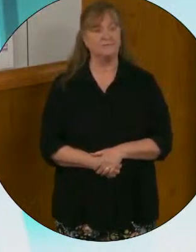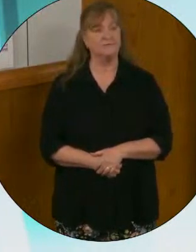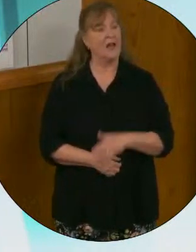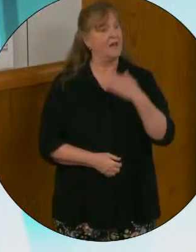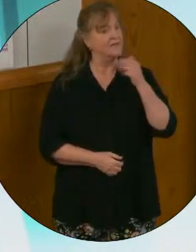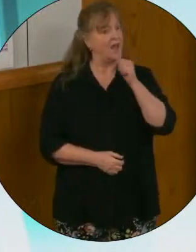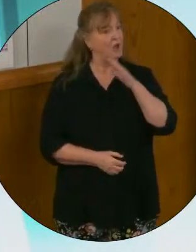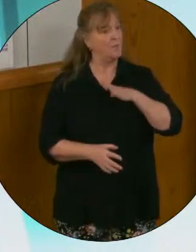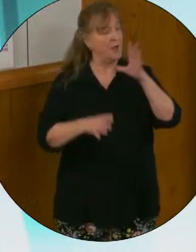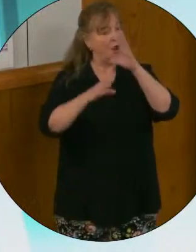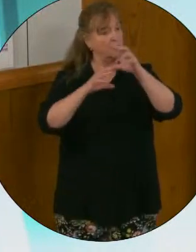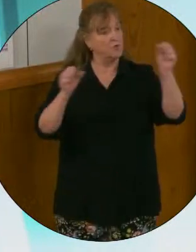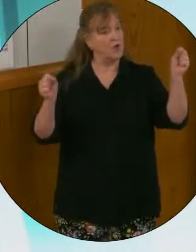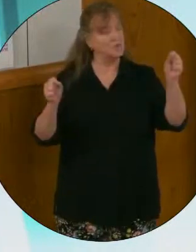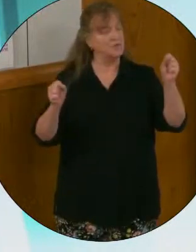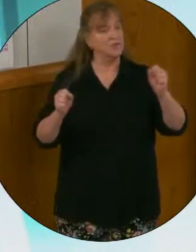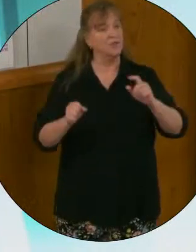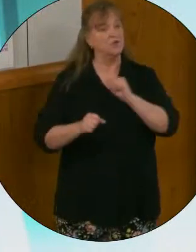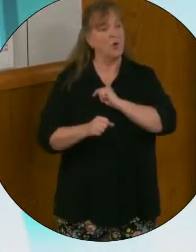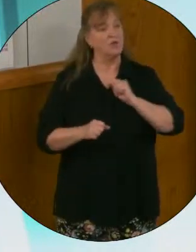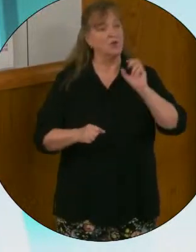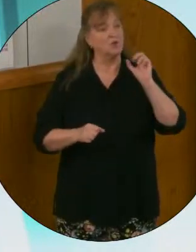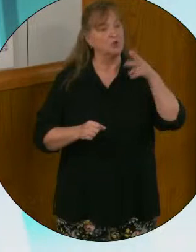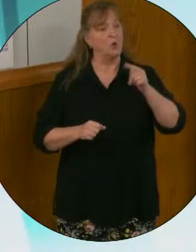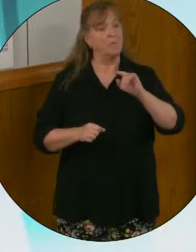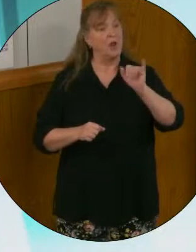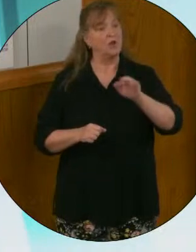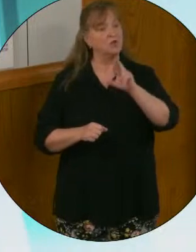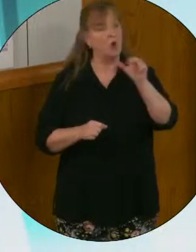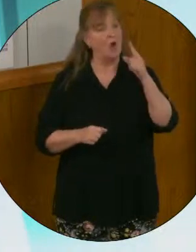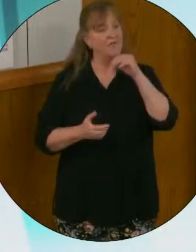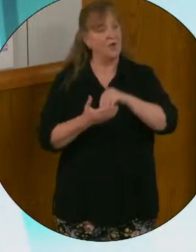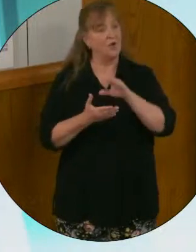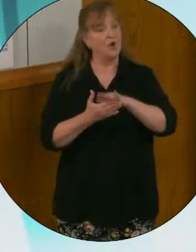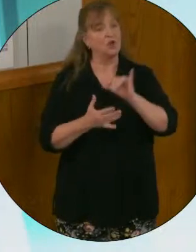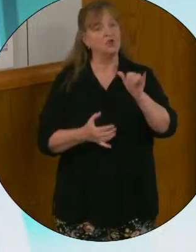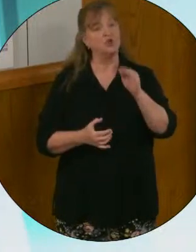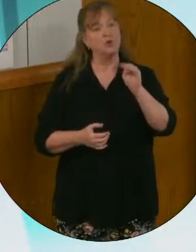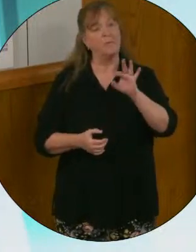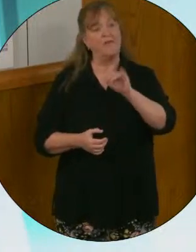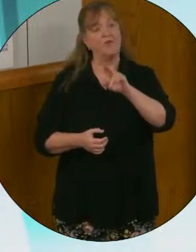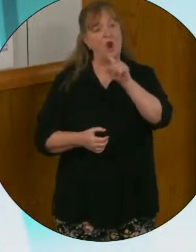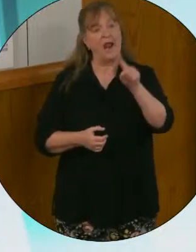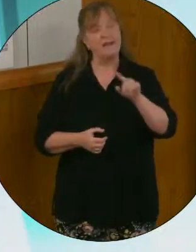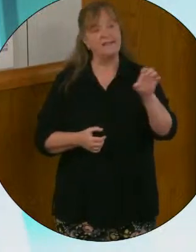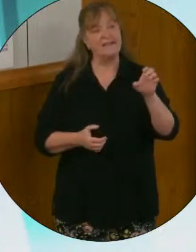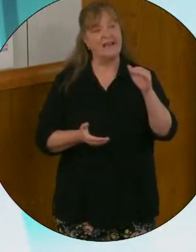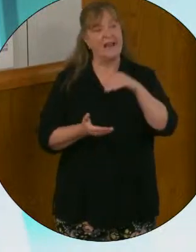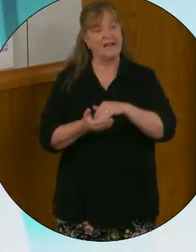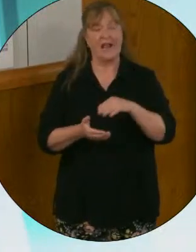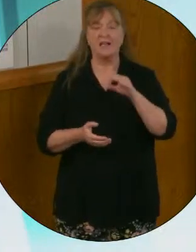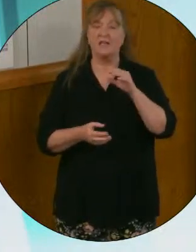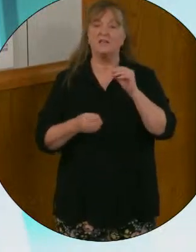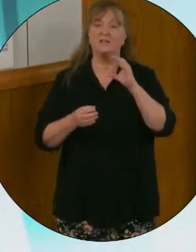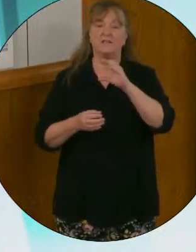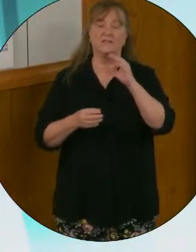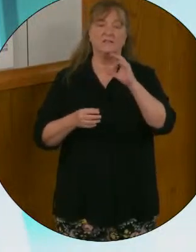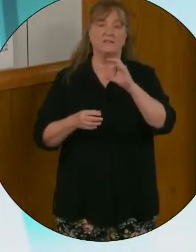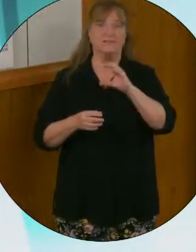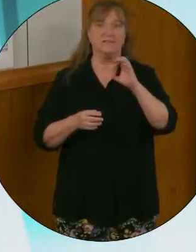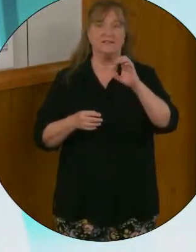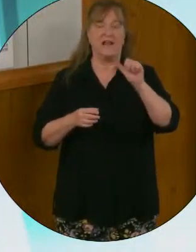Thank you, Madam President, distinguished trustees, Superintendent Jara. For the record, Jim Frazee, again, classroom teacher, CCA Vice